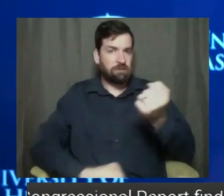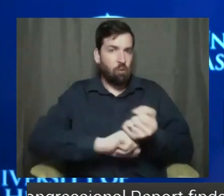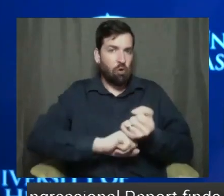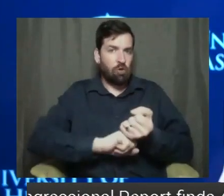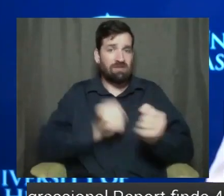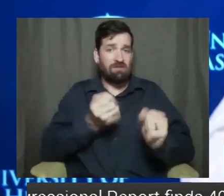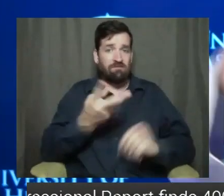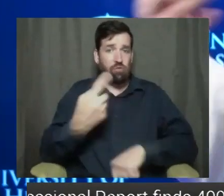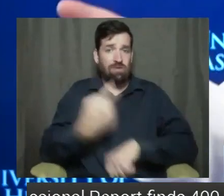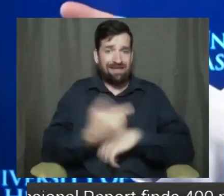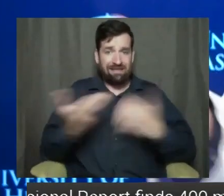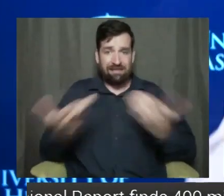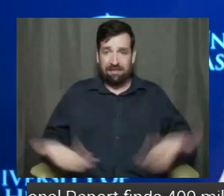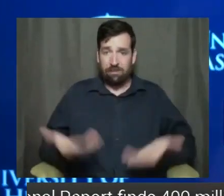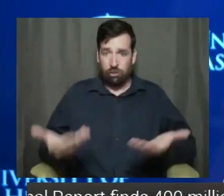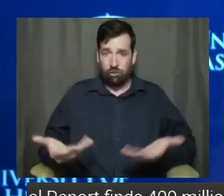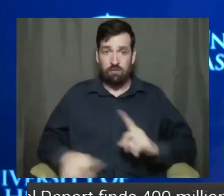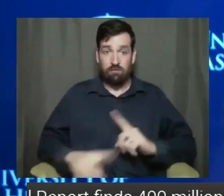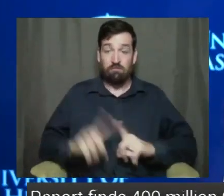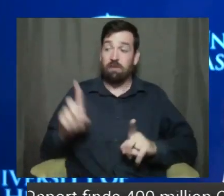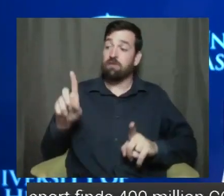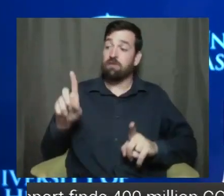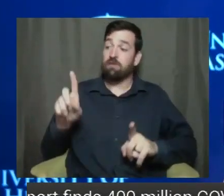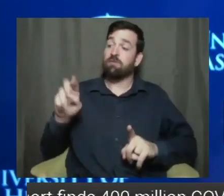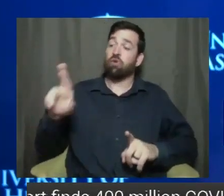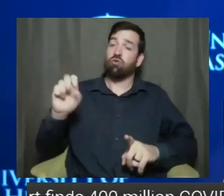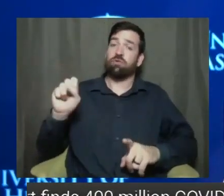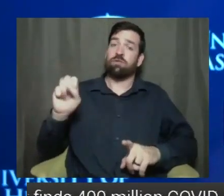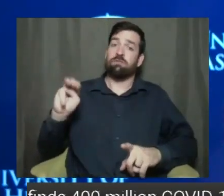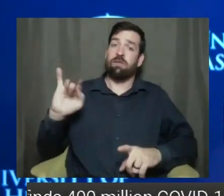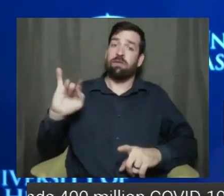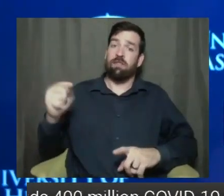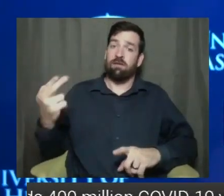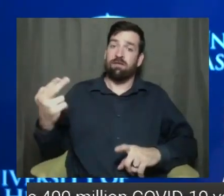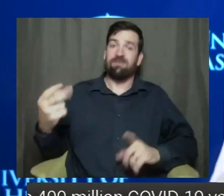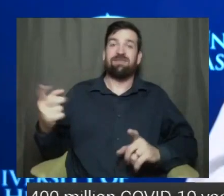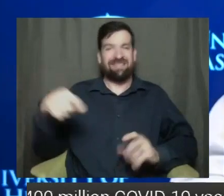after you deliver. But as Dr. Smith said, we need longer term plans